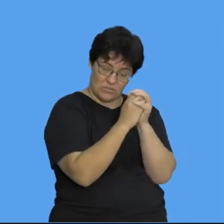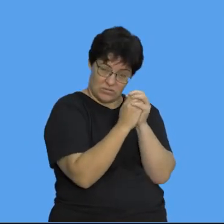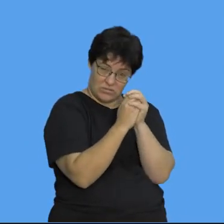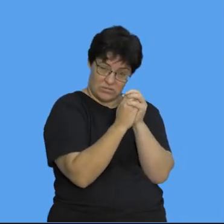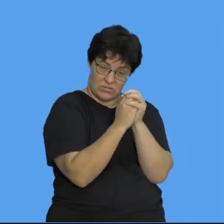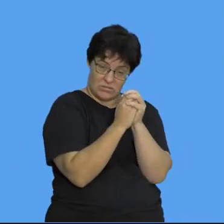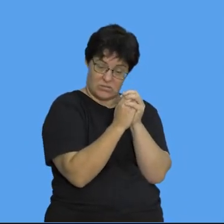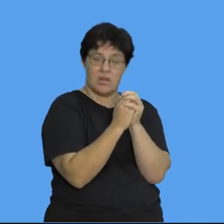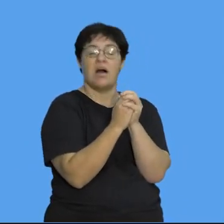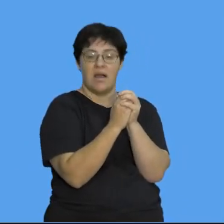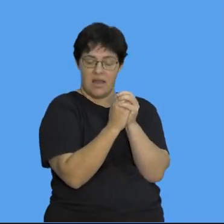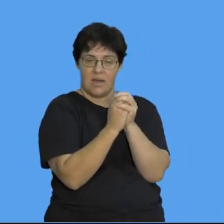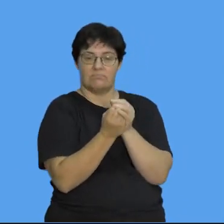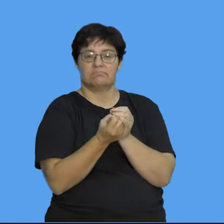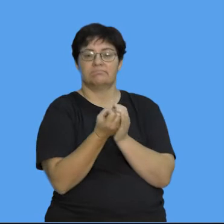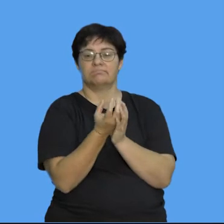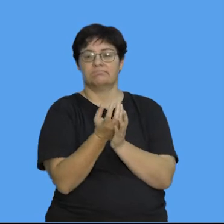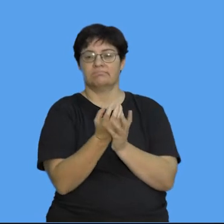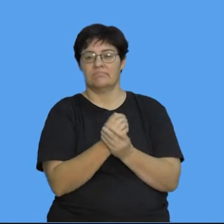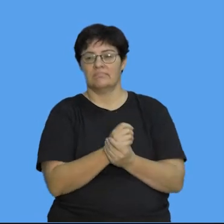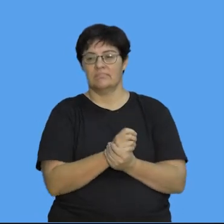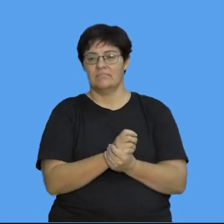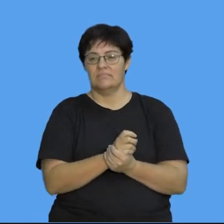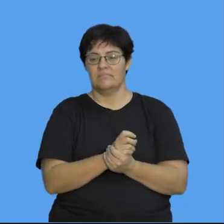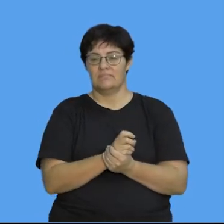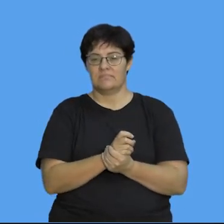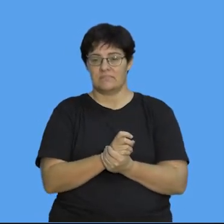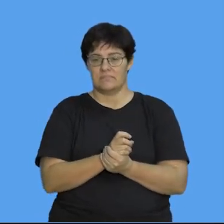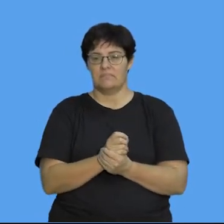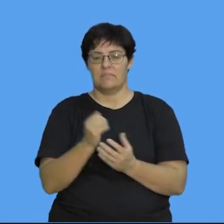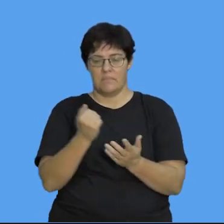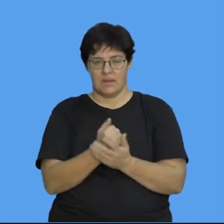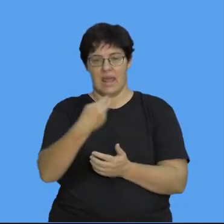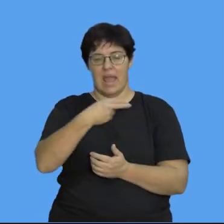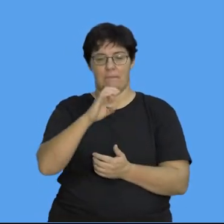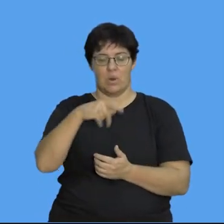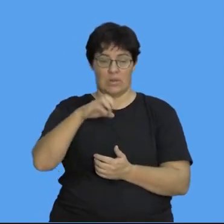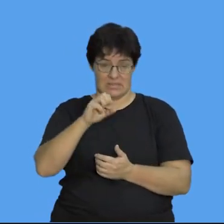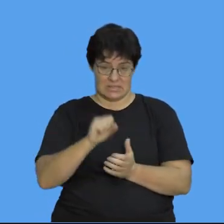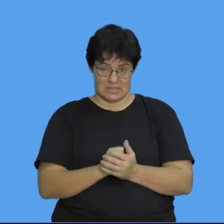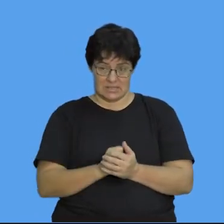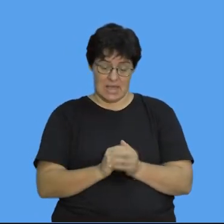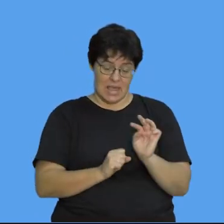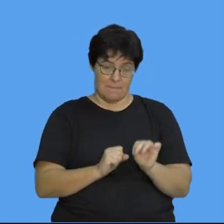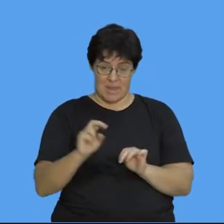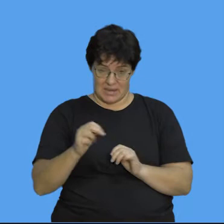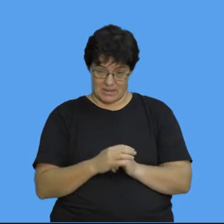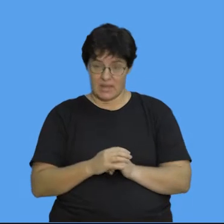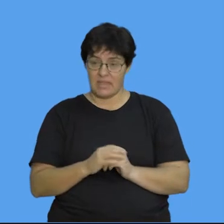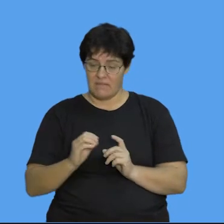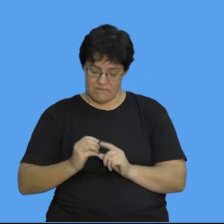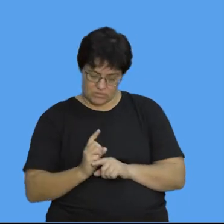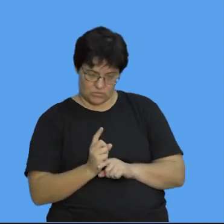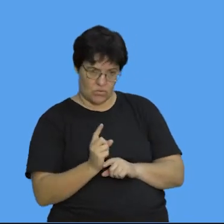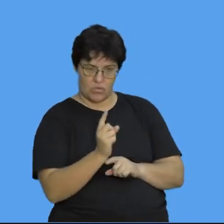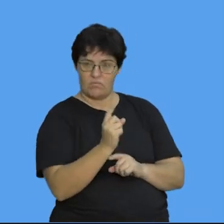when they fuse, right, they produce, this is N and N because they're haploid, they produce